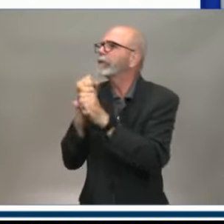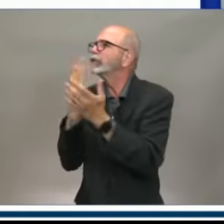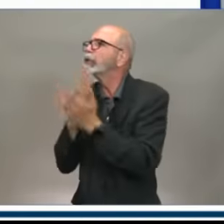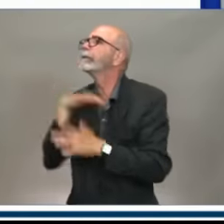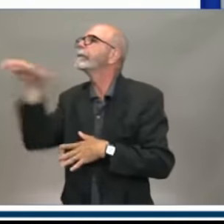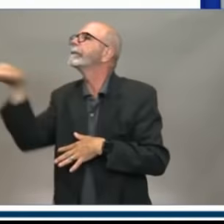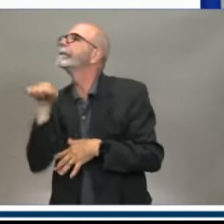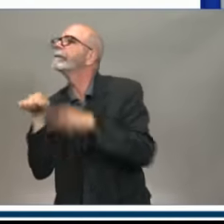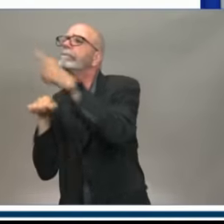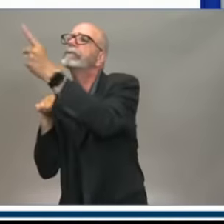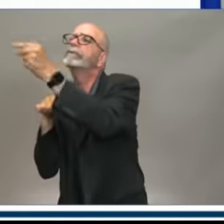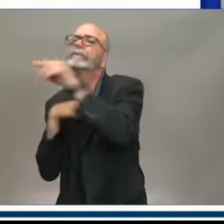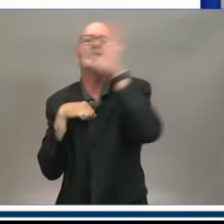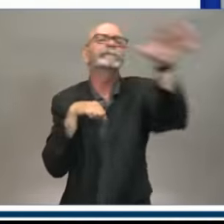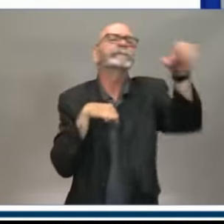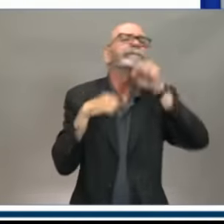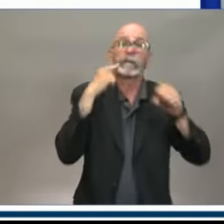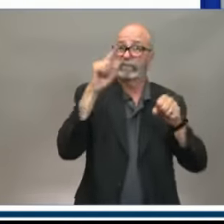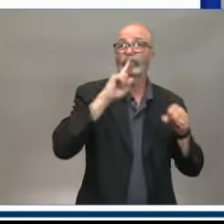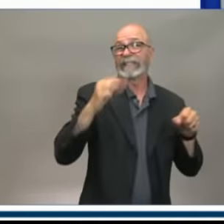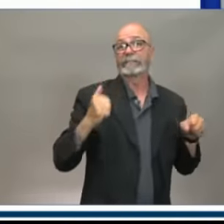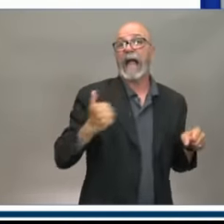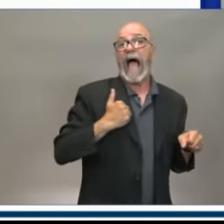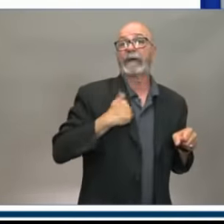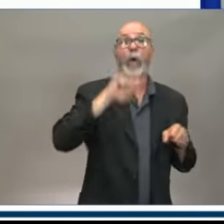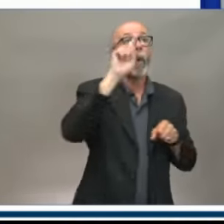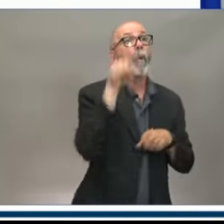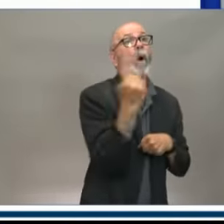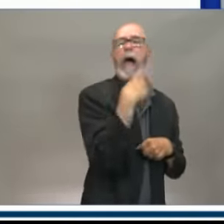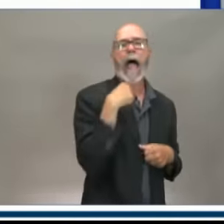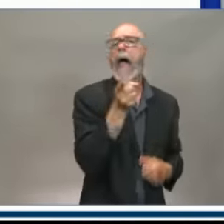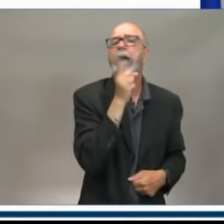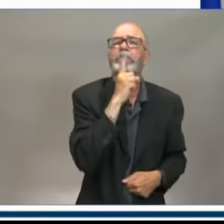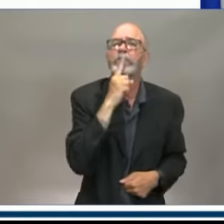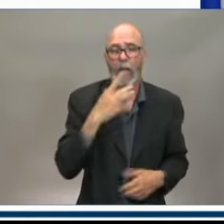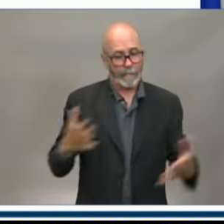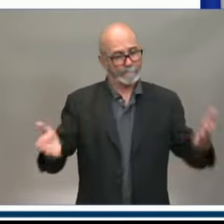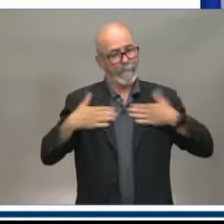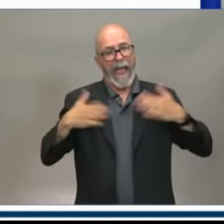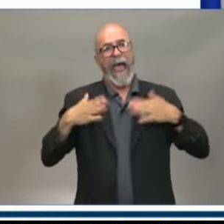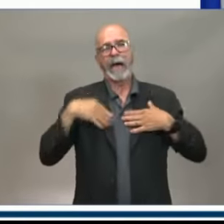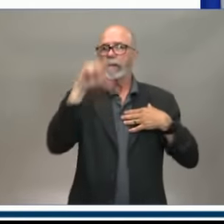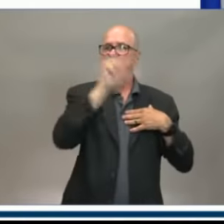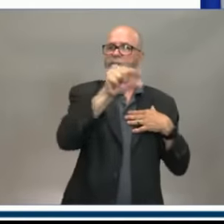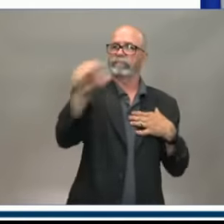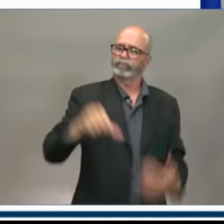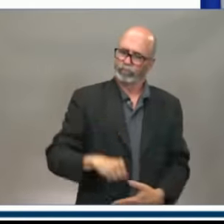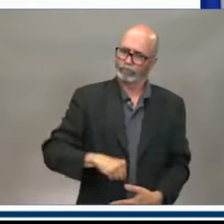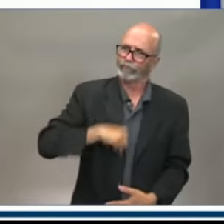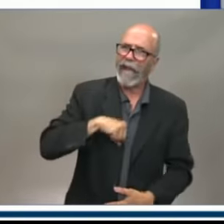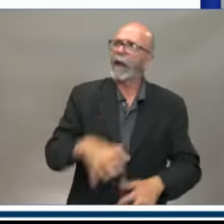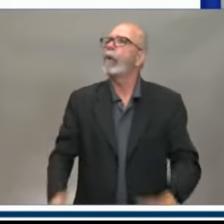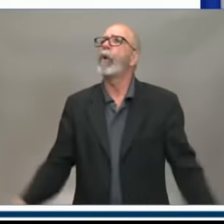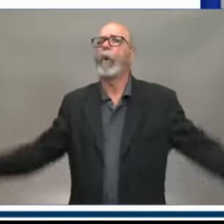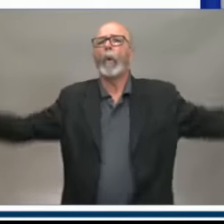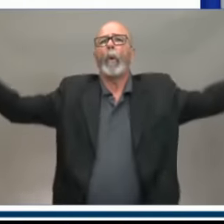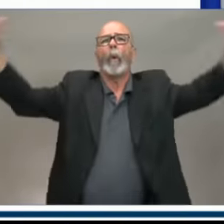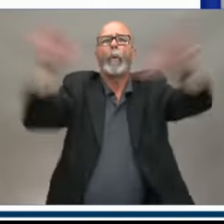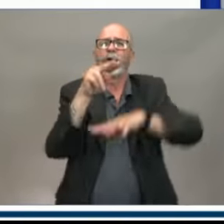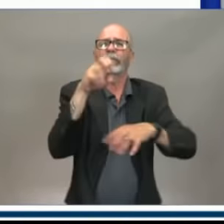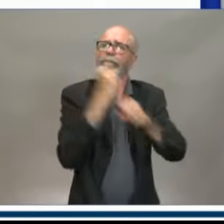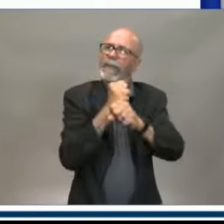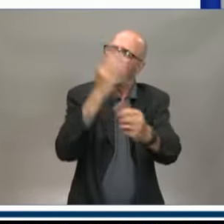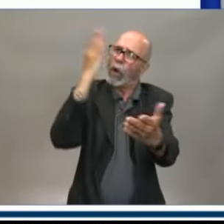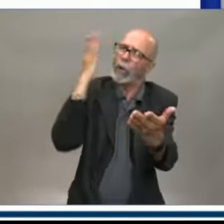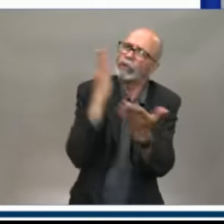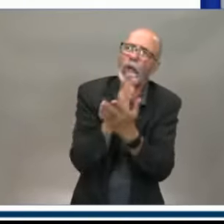of Canada, but quite frankly, I'm proud of the fact that our government and this province has stood on the world stage to ensure that our world-class